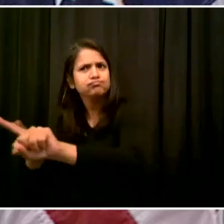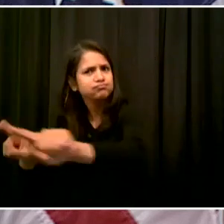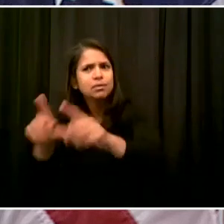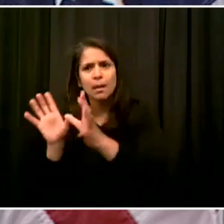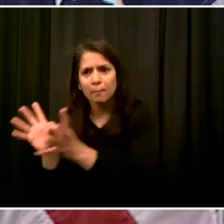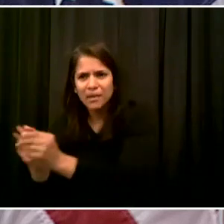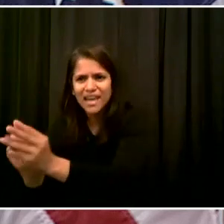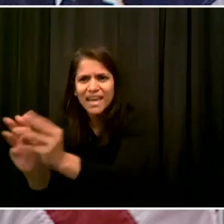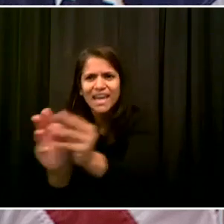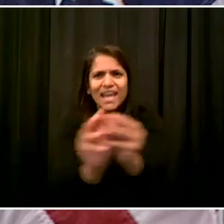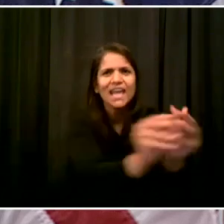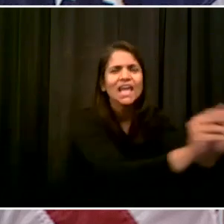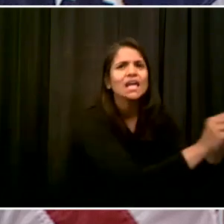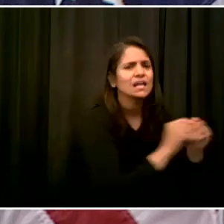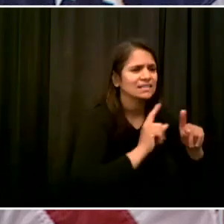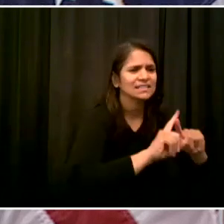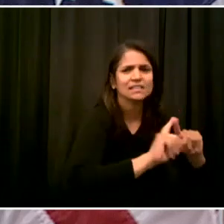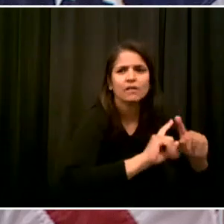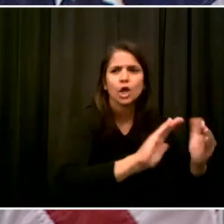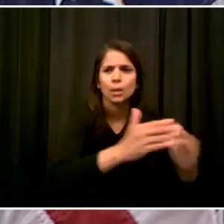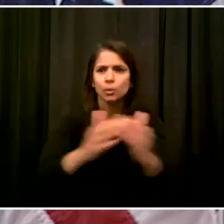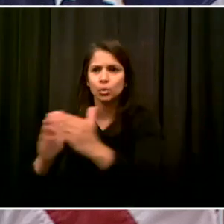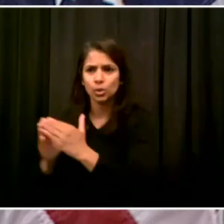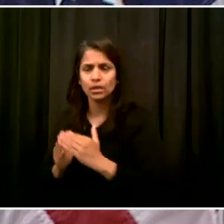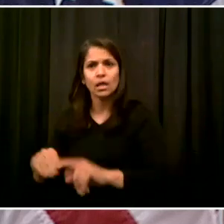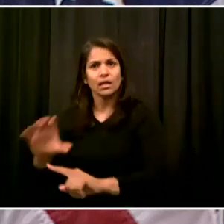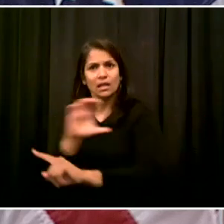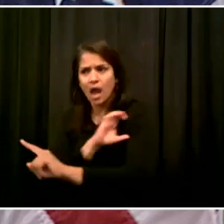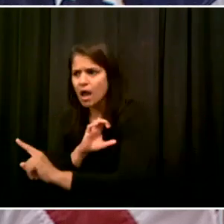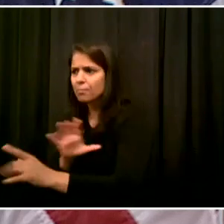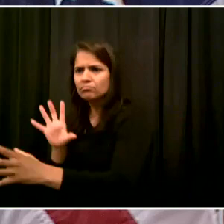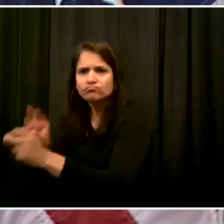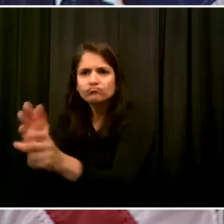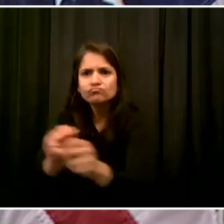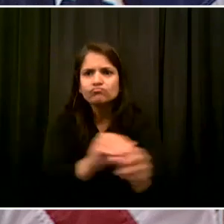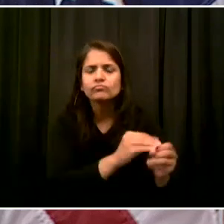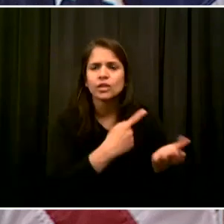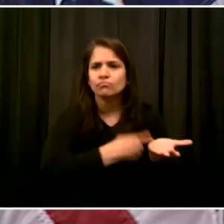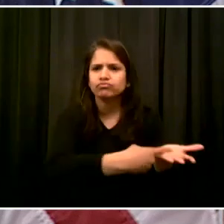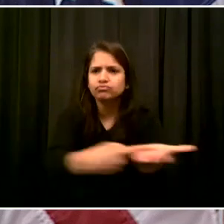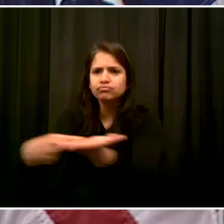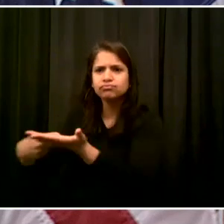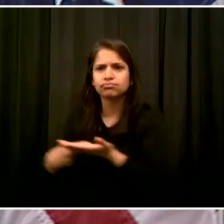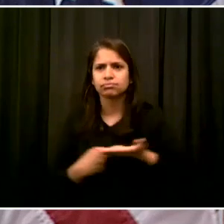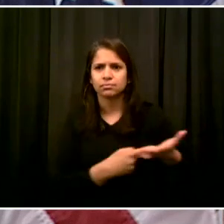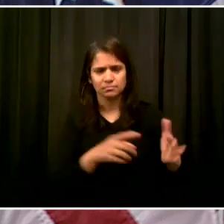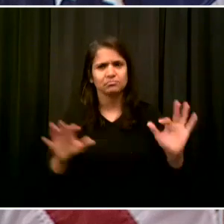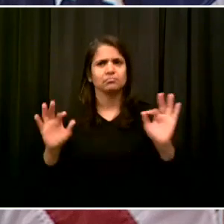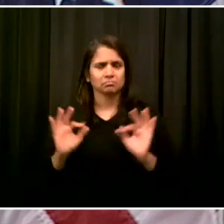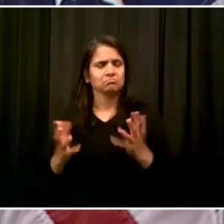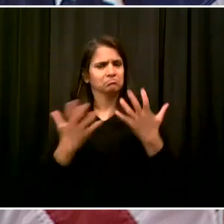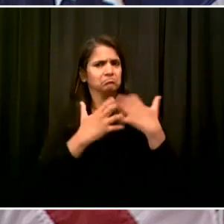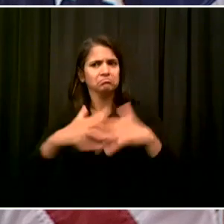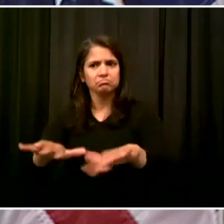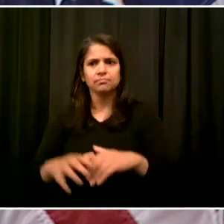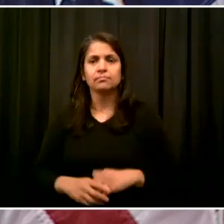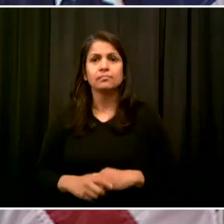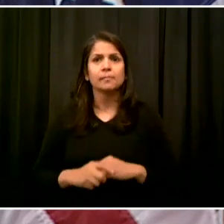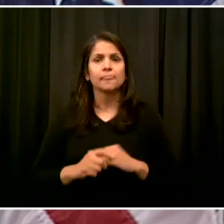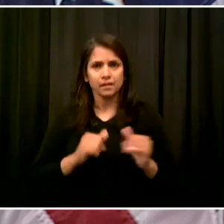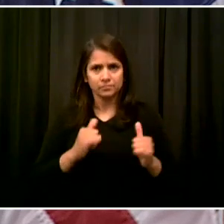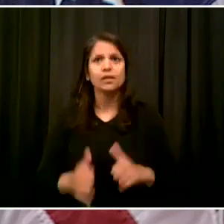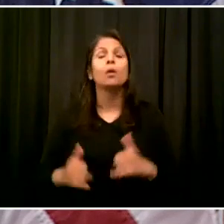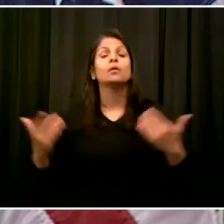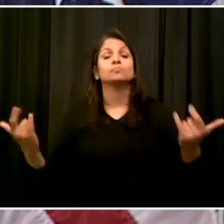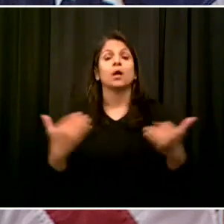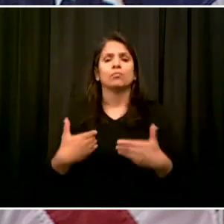Hey, Mr. Mayor, good morning. Good morning, everyone on the panel. Just a little housekeeping. I'd like to start by saying that I believe reporters should have a